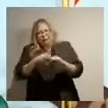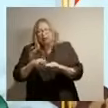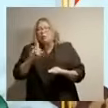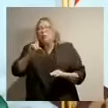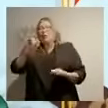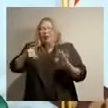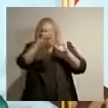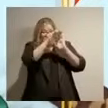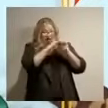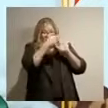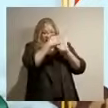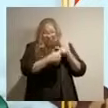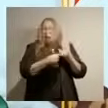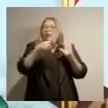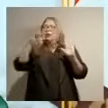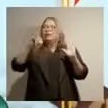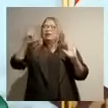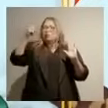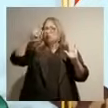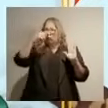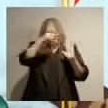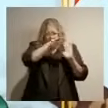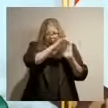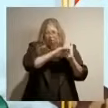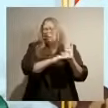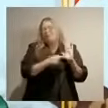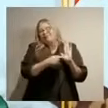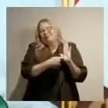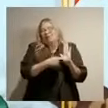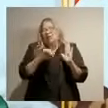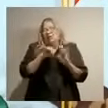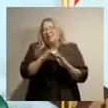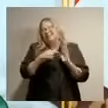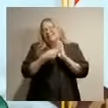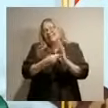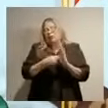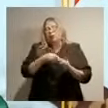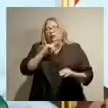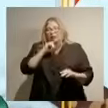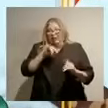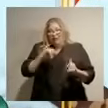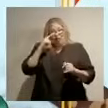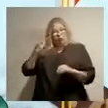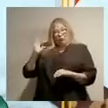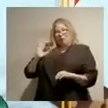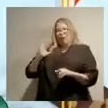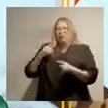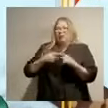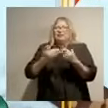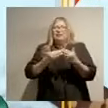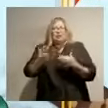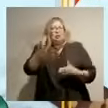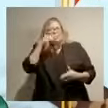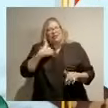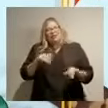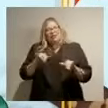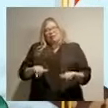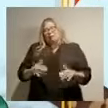are examples of triggers in the past. And there'll be more triggers, I imagine, in the future as it relates to this budget as well. Thank you.